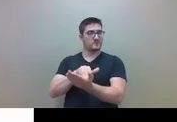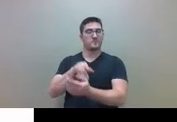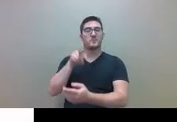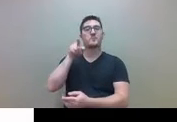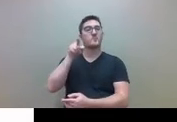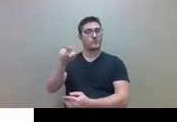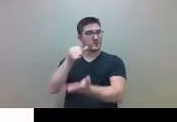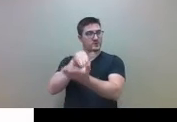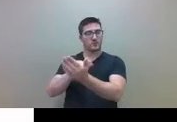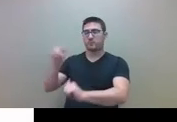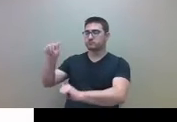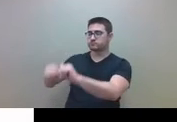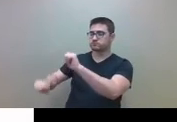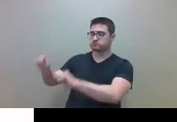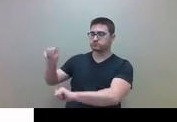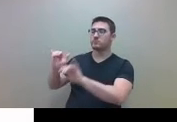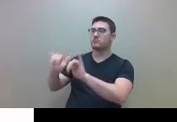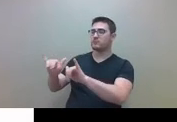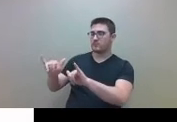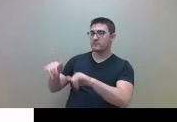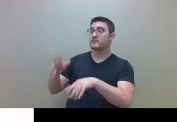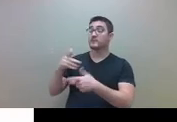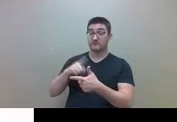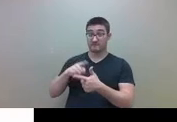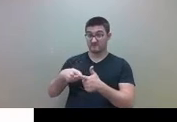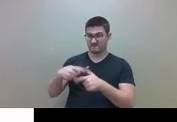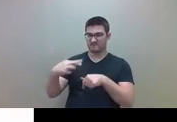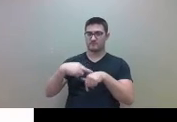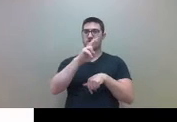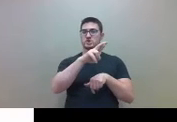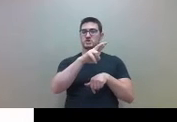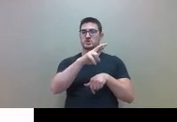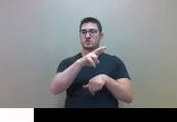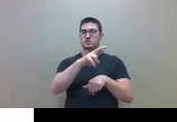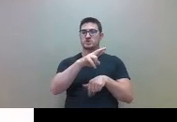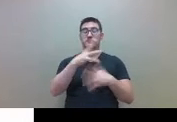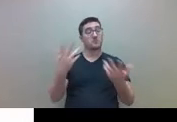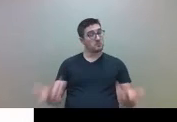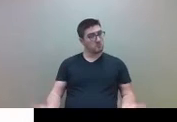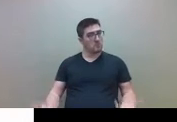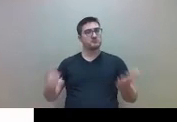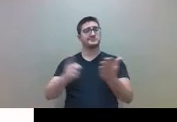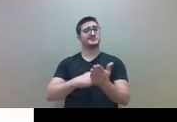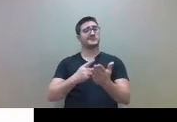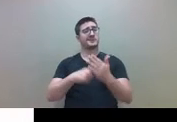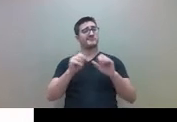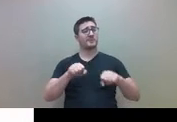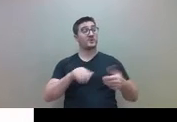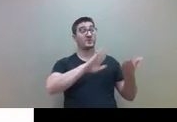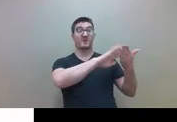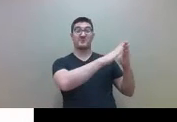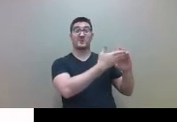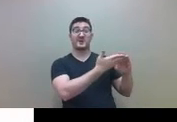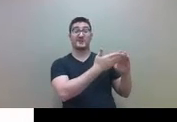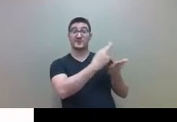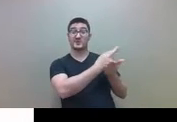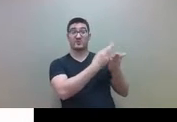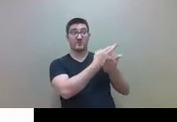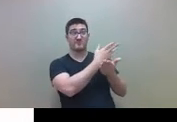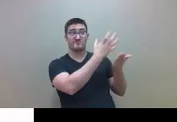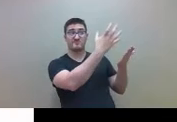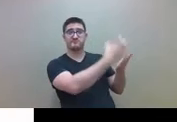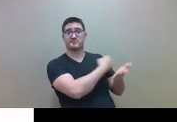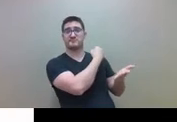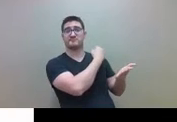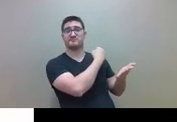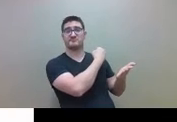appropriate referrals, but actually sometimes it happens in the community first, and then we go back to the doctor. But this begins that web